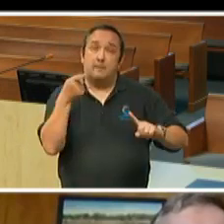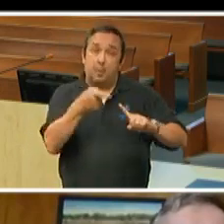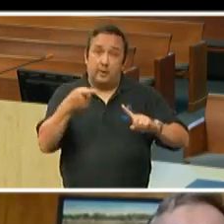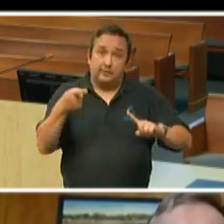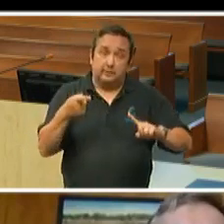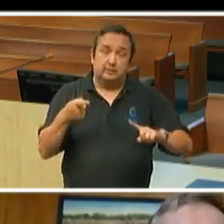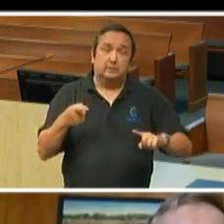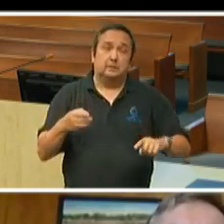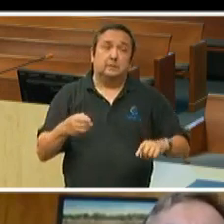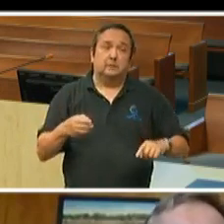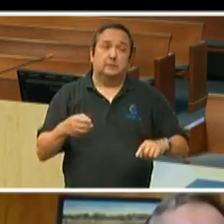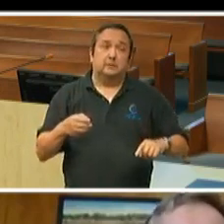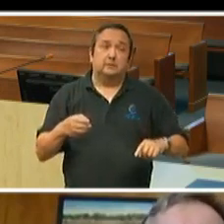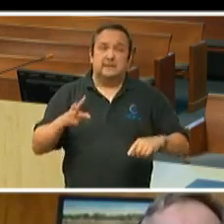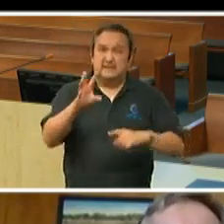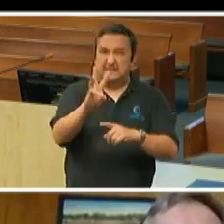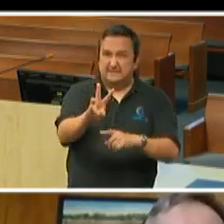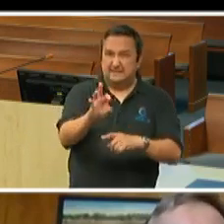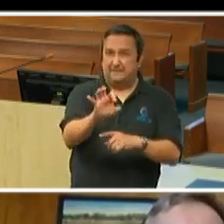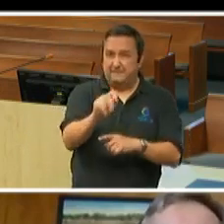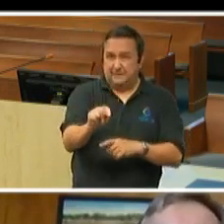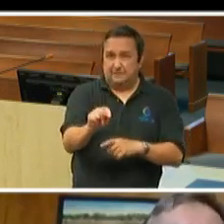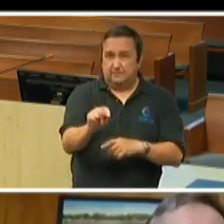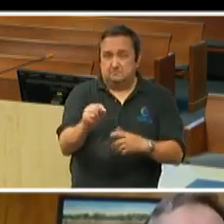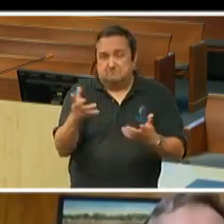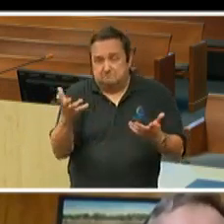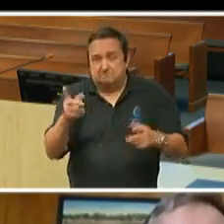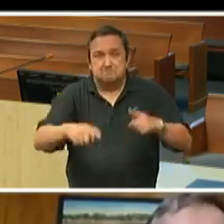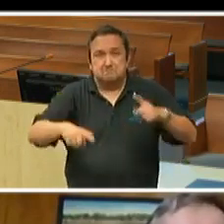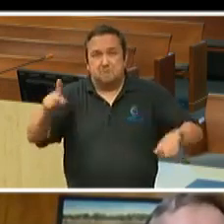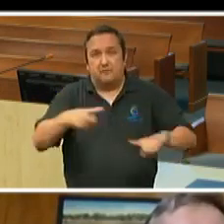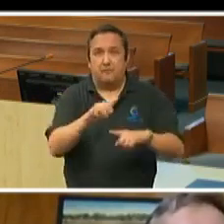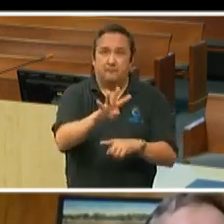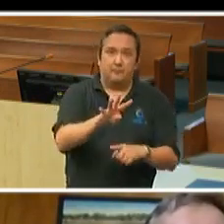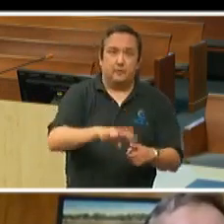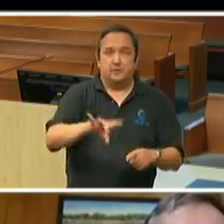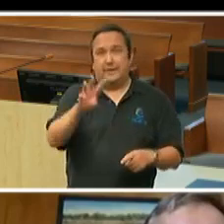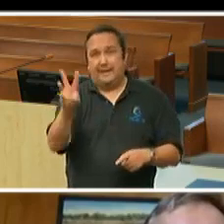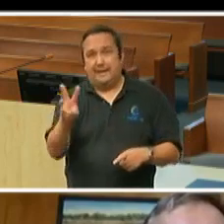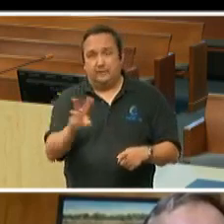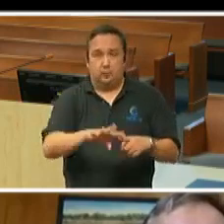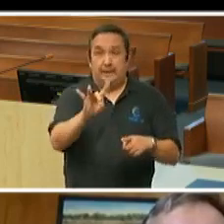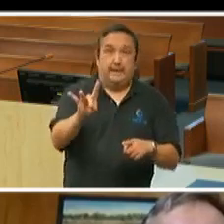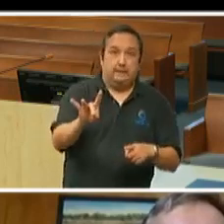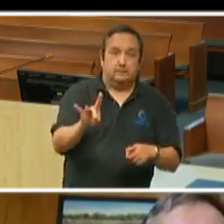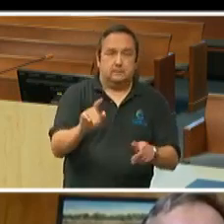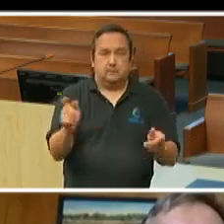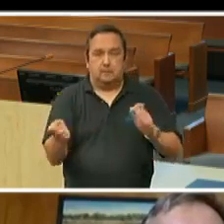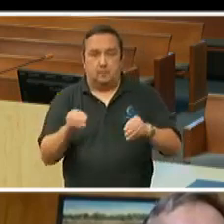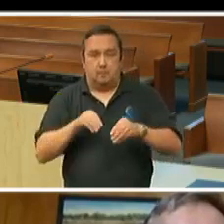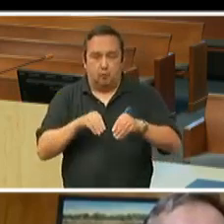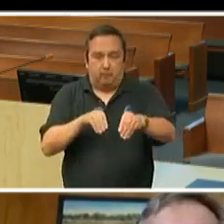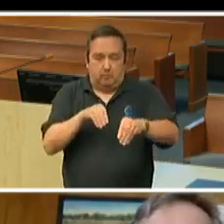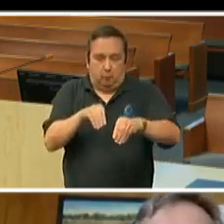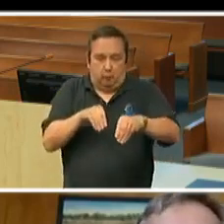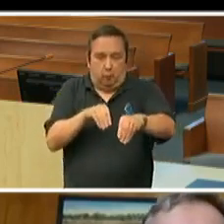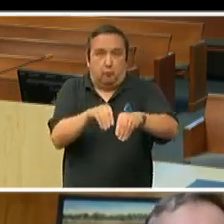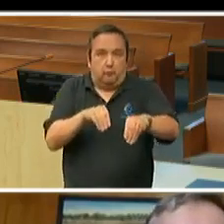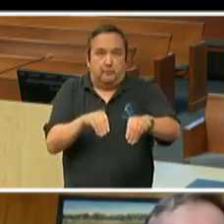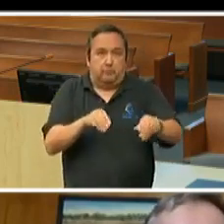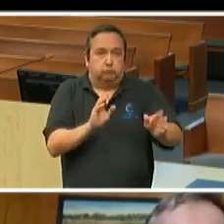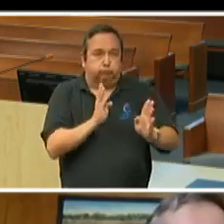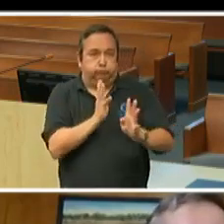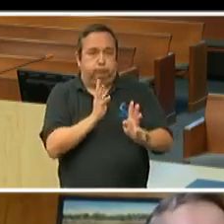that 6 feet, and of course that varies from 4 to 8 constantly as people are moving, people standing on things, more than one